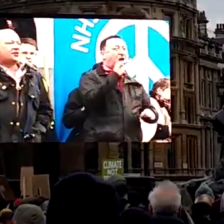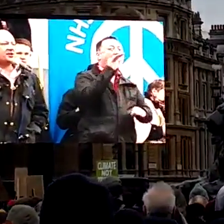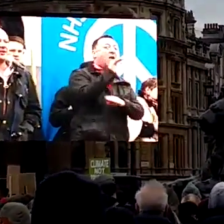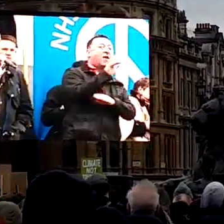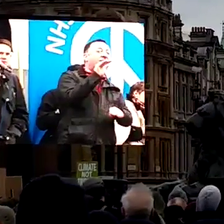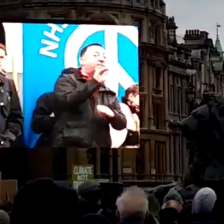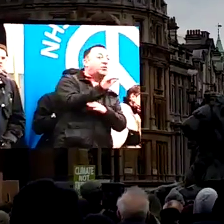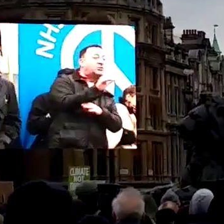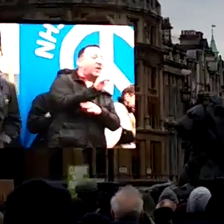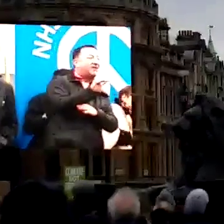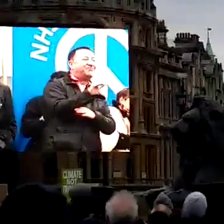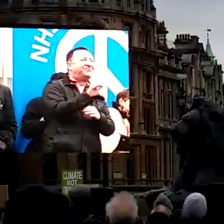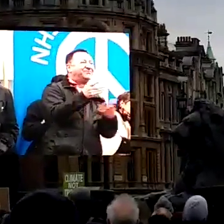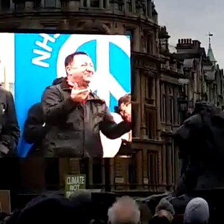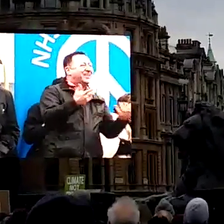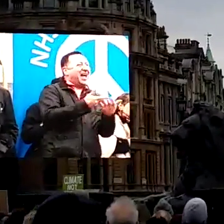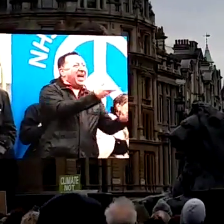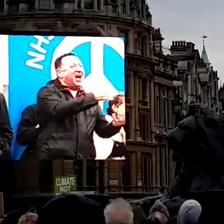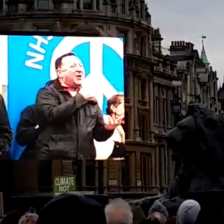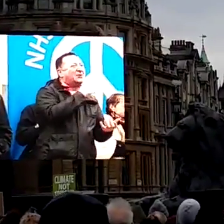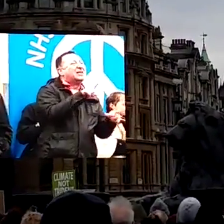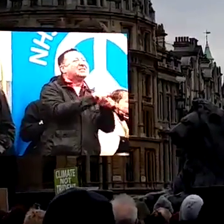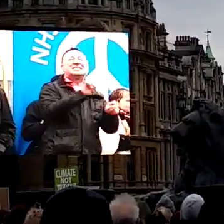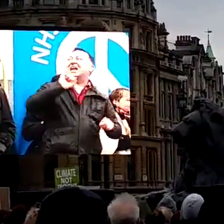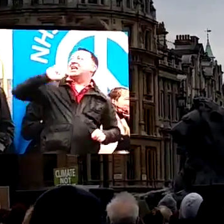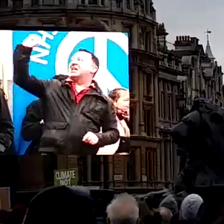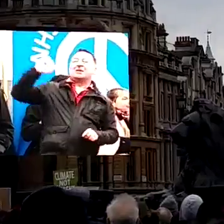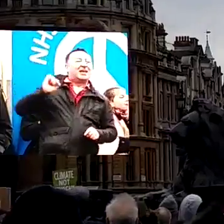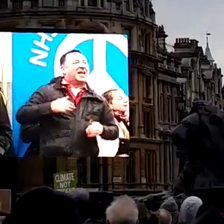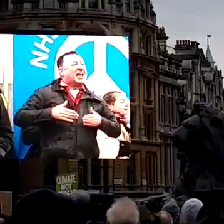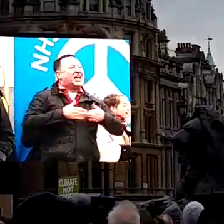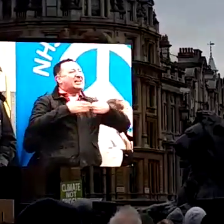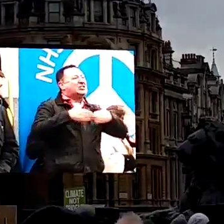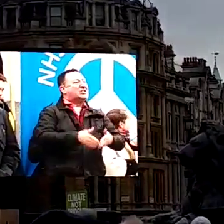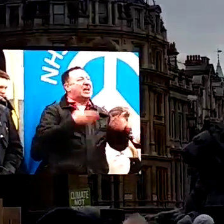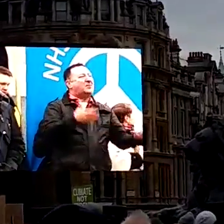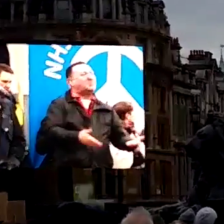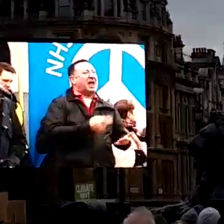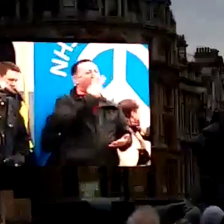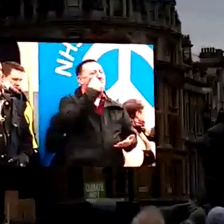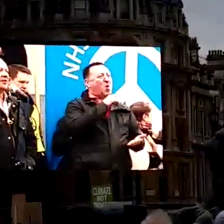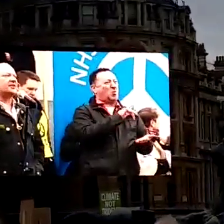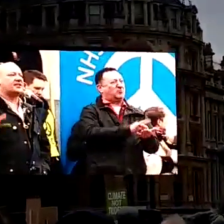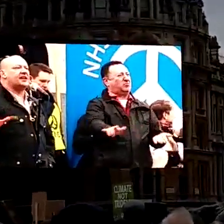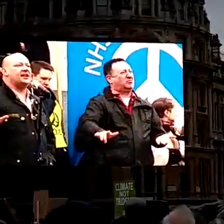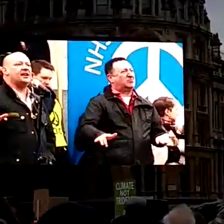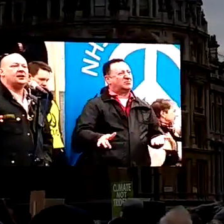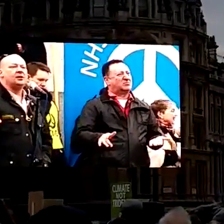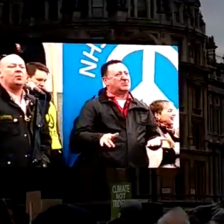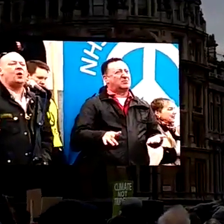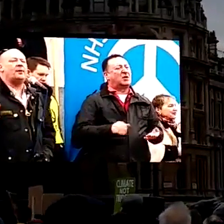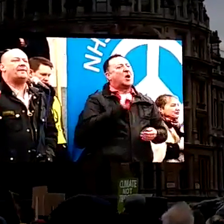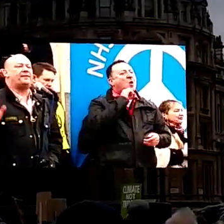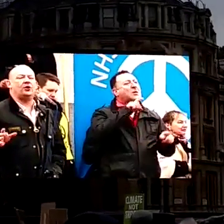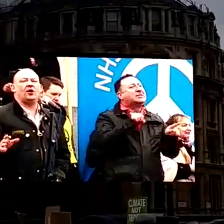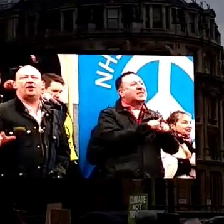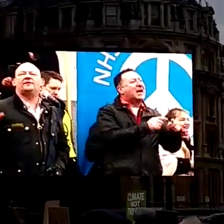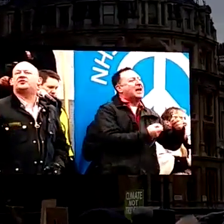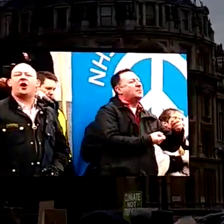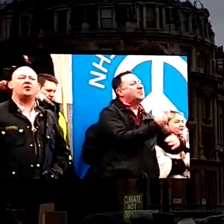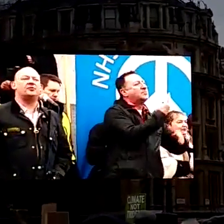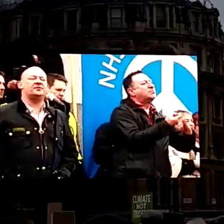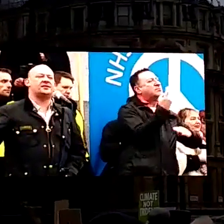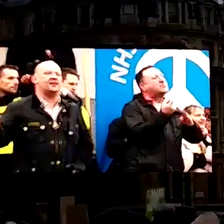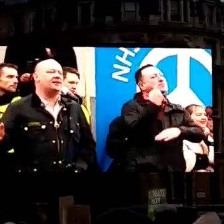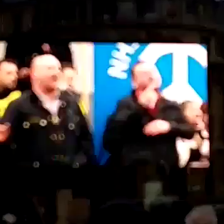future, just as his ships will no longer serve us for the future. The sea will be full